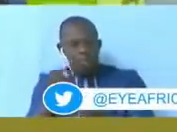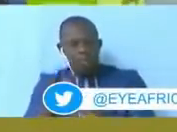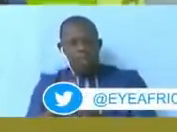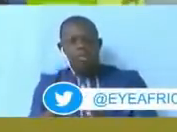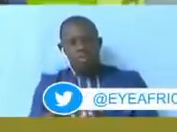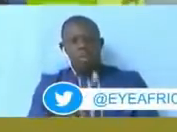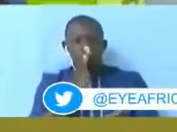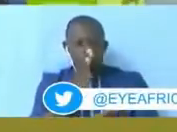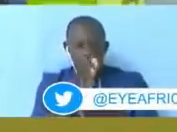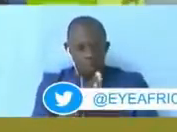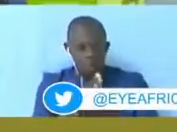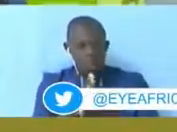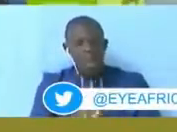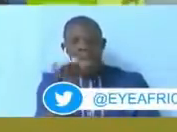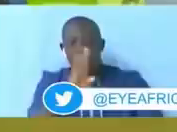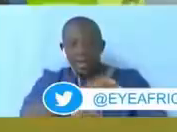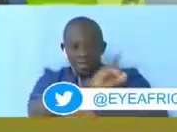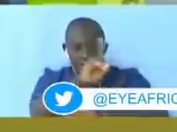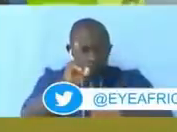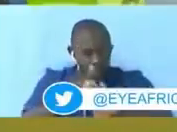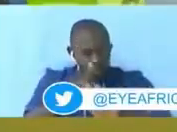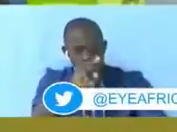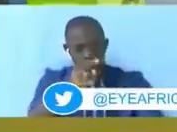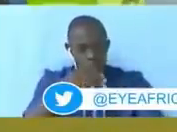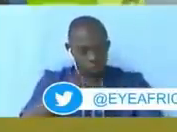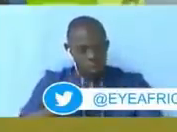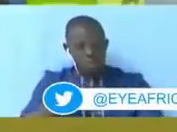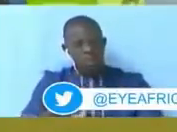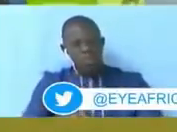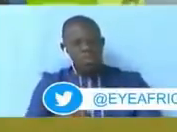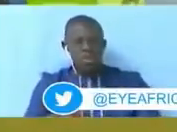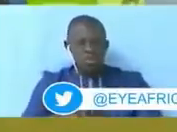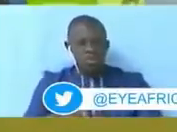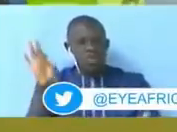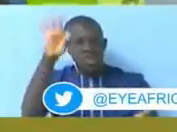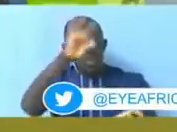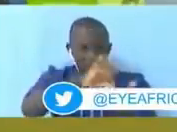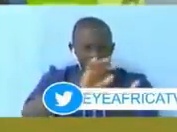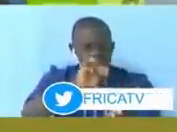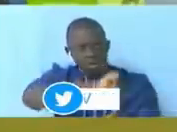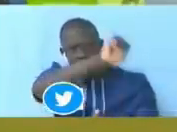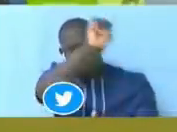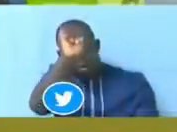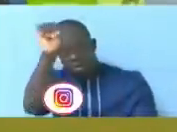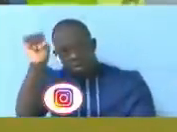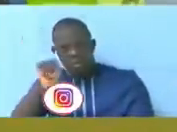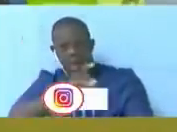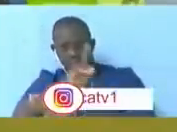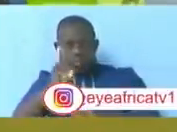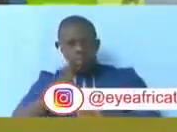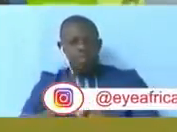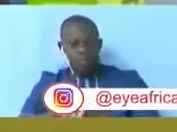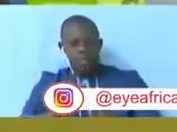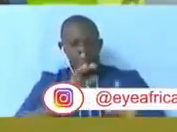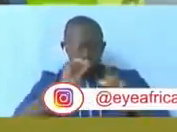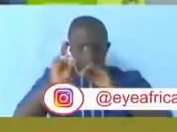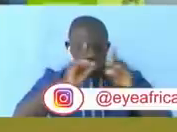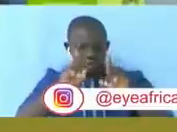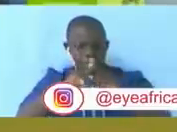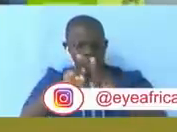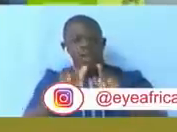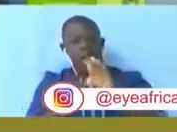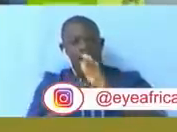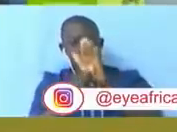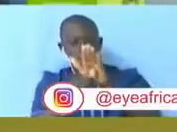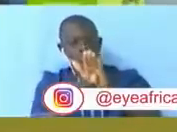Hemisphere, I will talk to the embassies and they will give you a visa. Akonye nte lajang mambunda sotome ya lonko weleka udoku